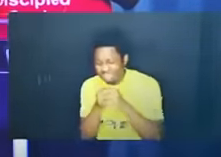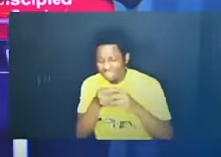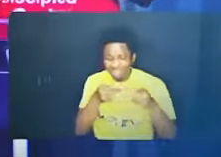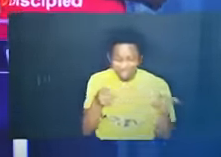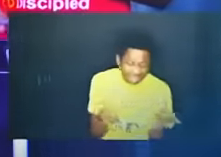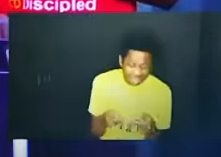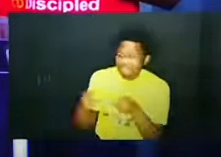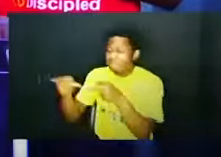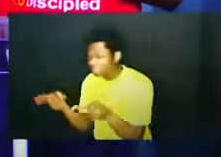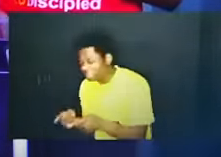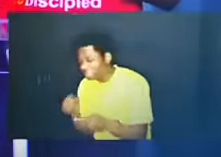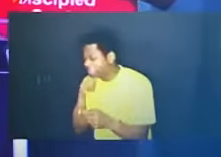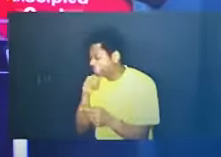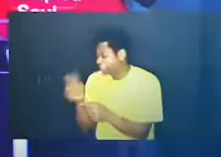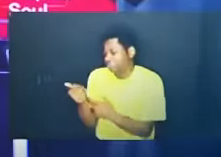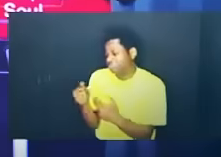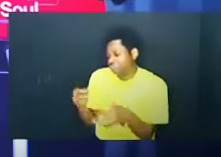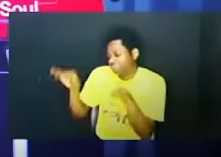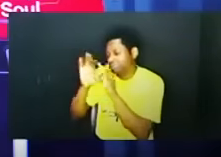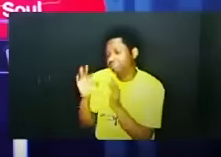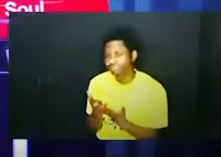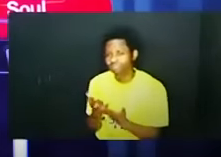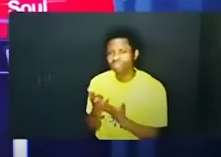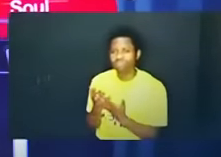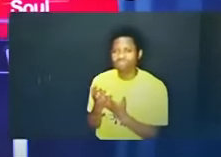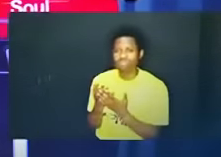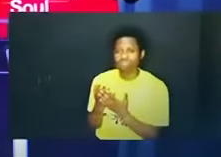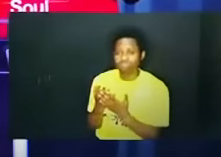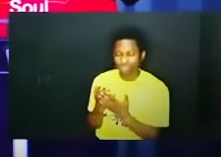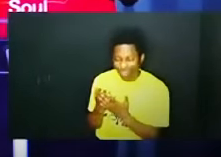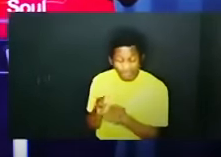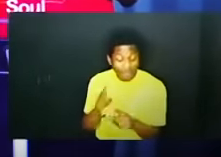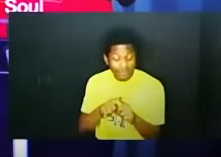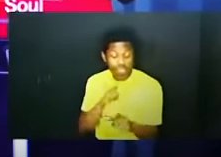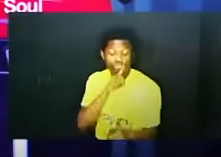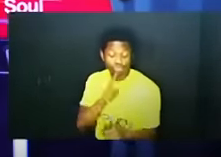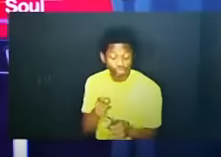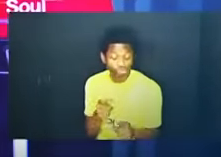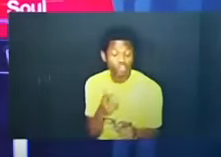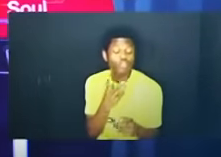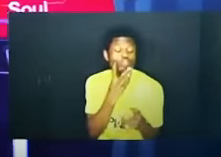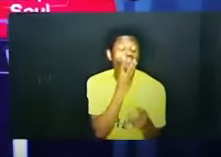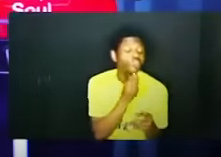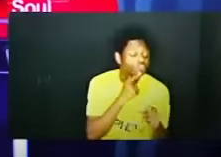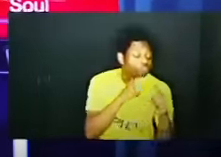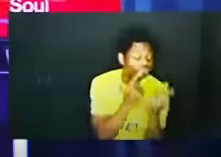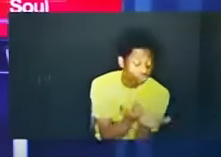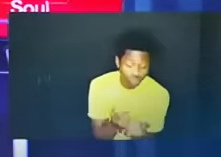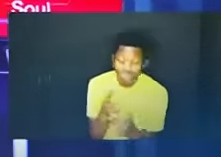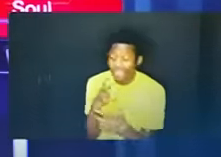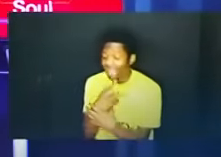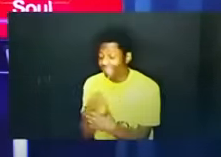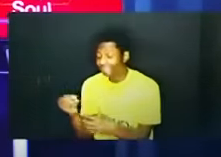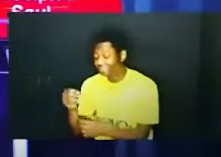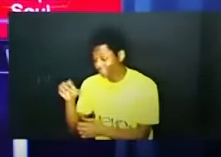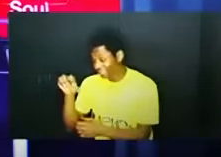fact, it is one of the bone of contention between the Jews and the Samaritans.